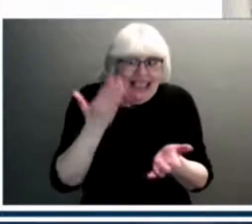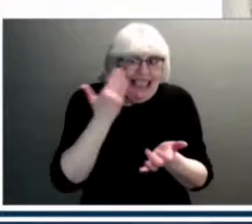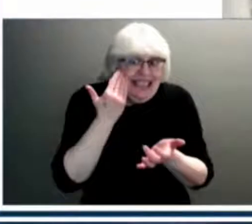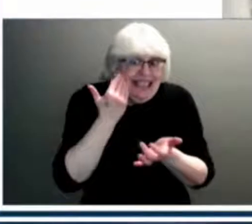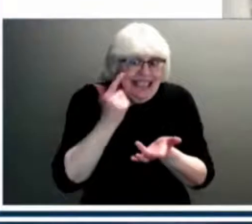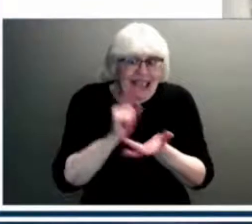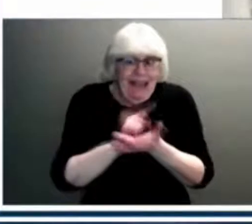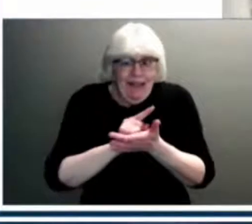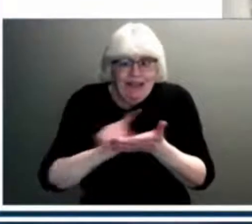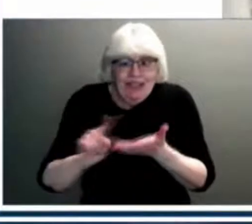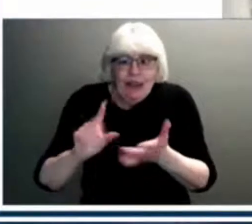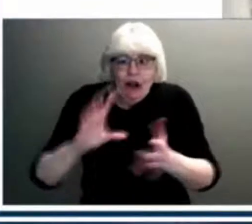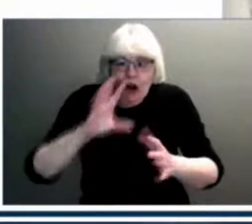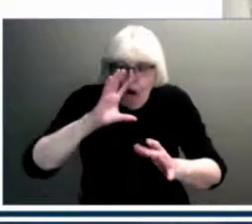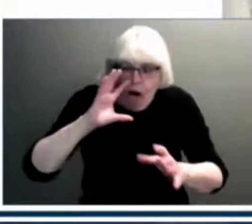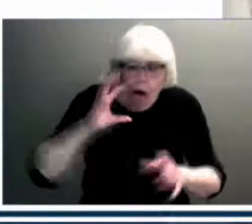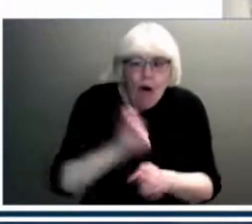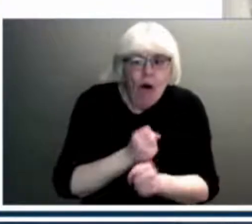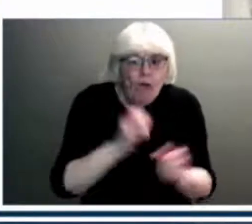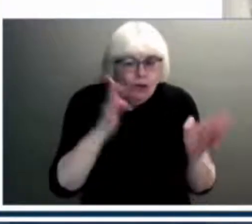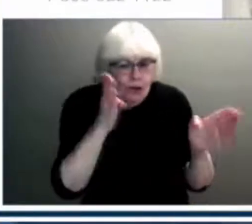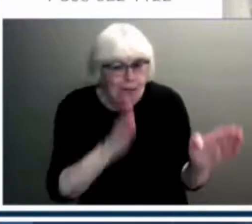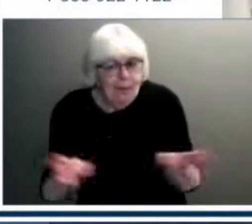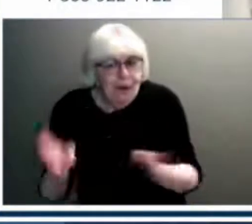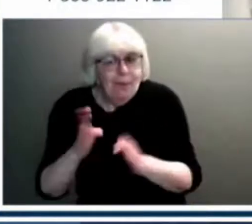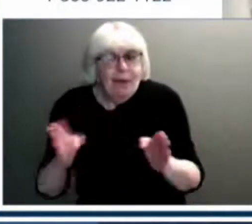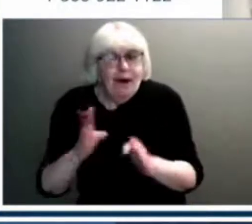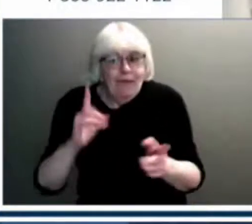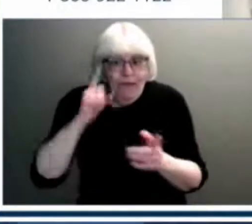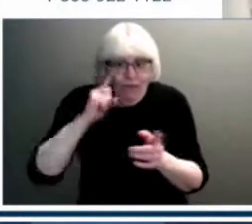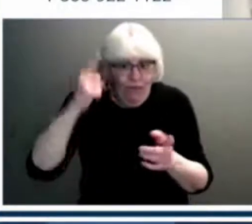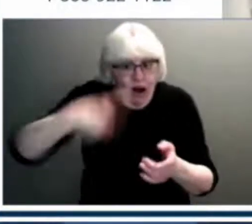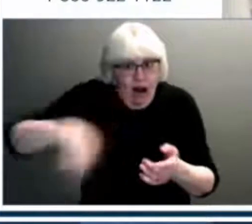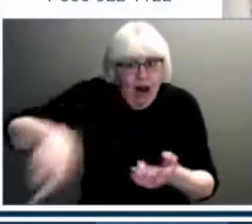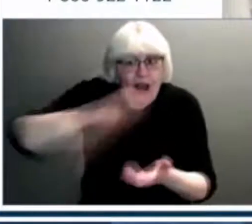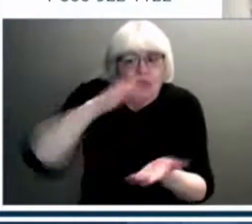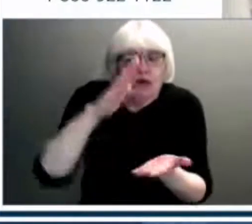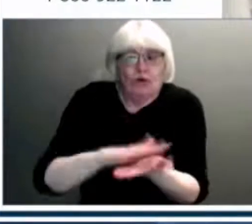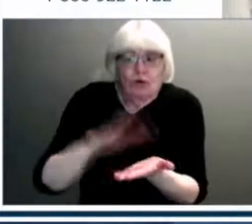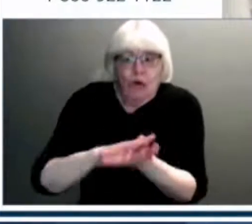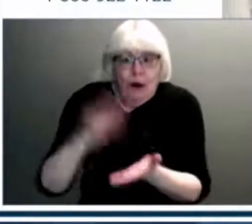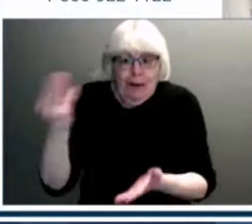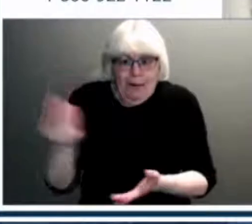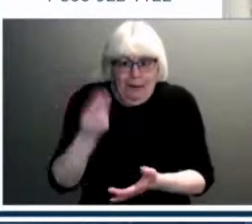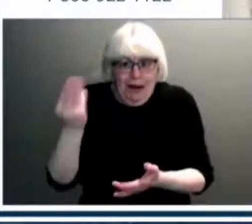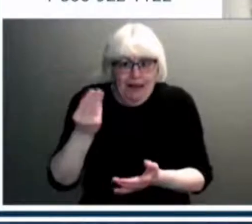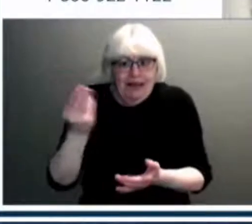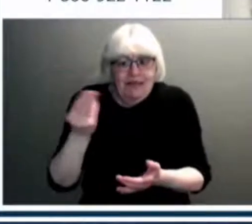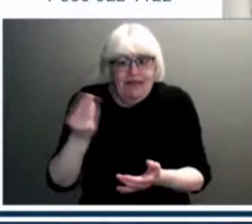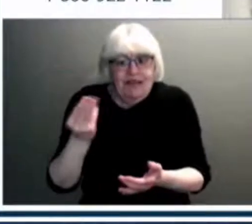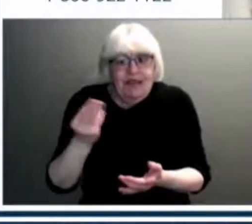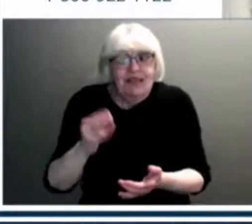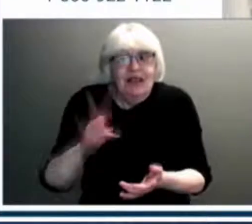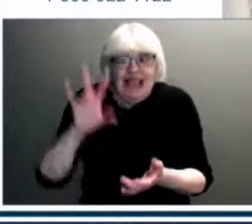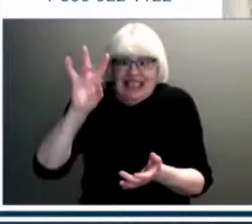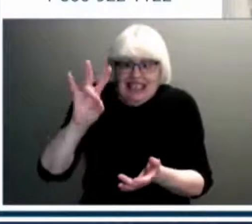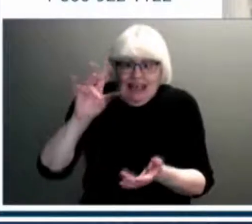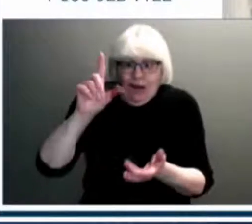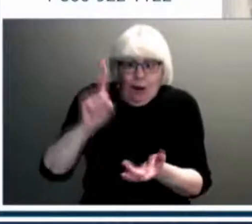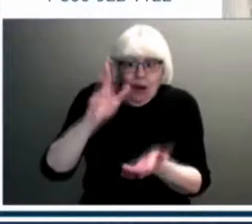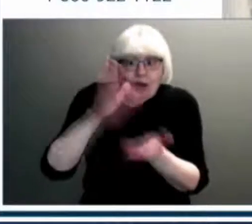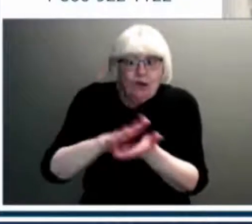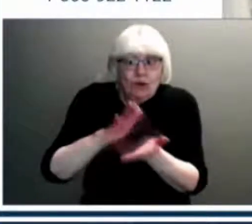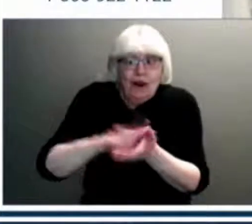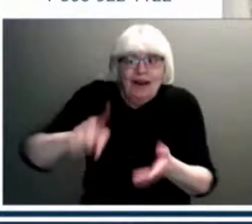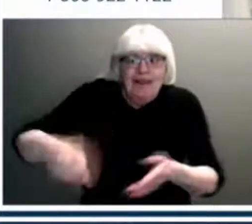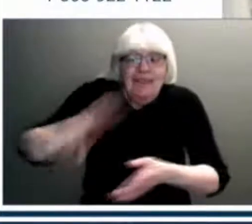that updated ventilation system in those 71 schools that we identified